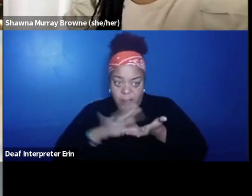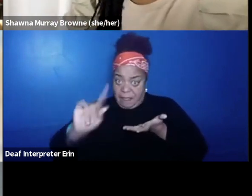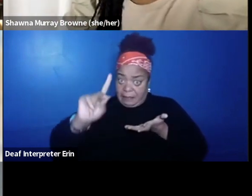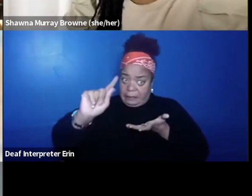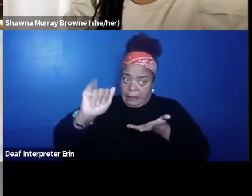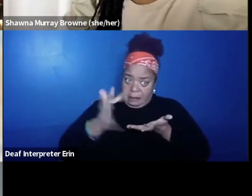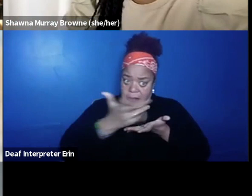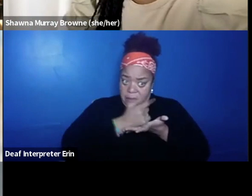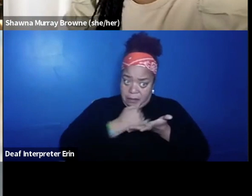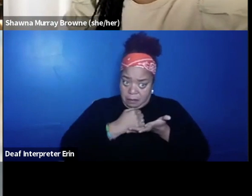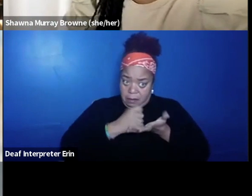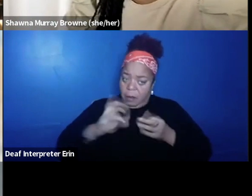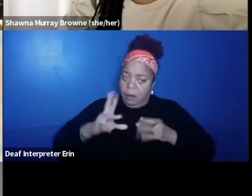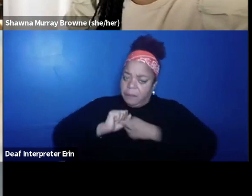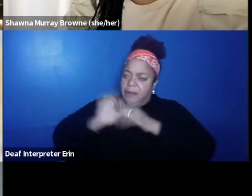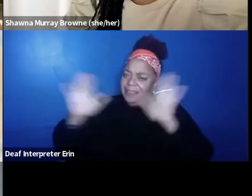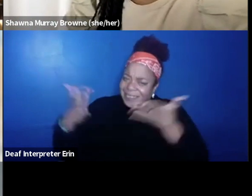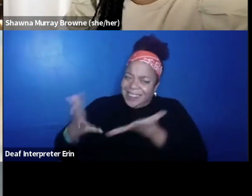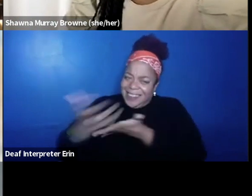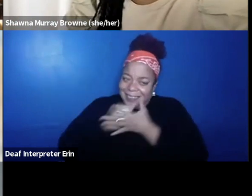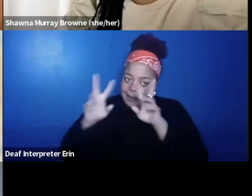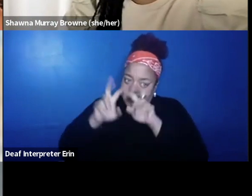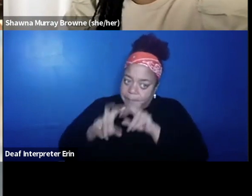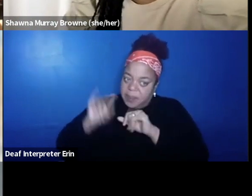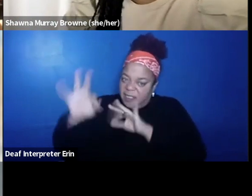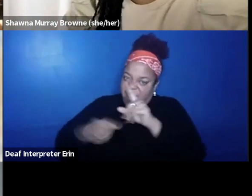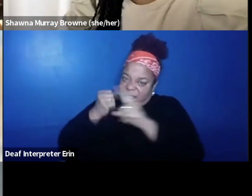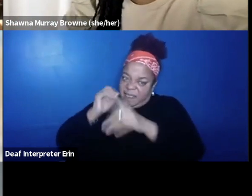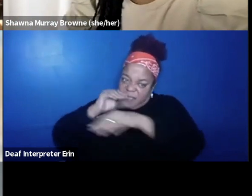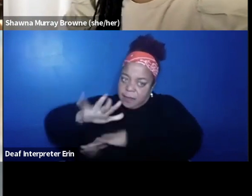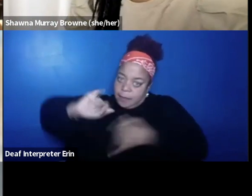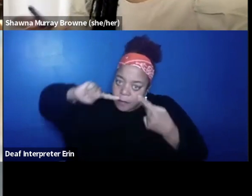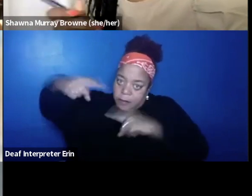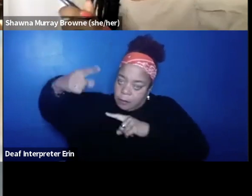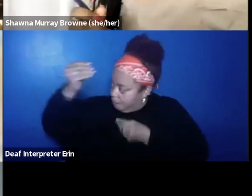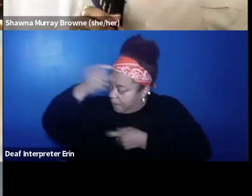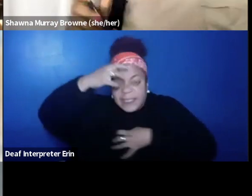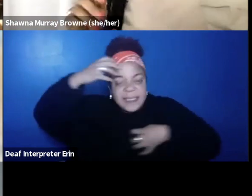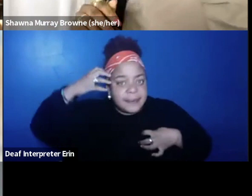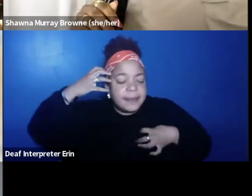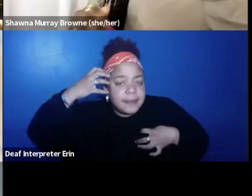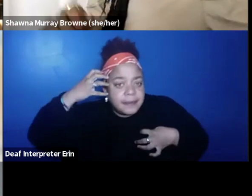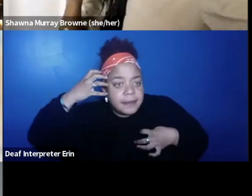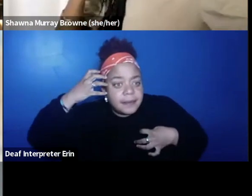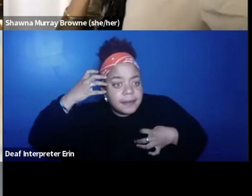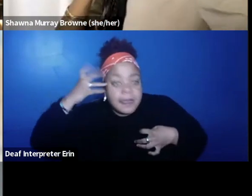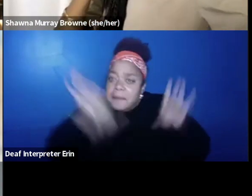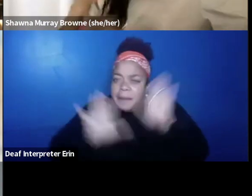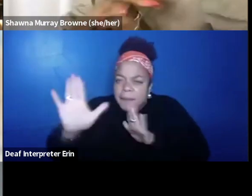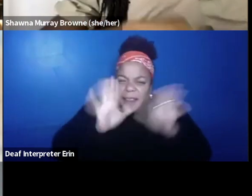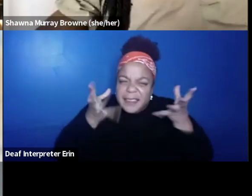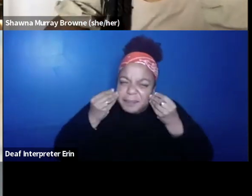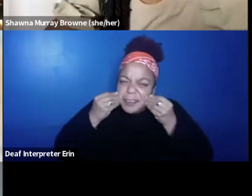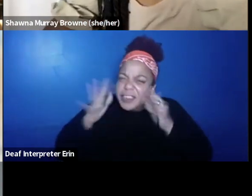collecting, assessing the impact of the pain and the trauma that individuals are feeling that lead them to making that call? And so when I talk